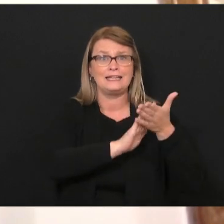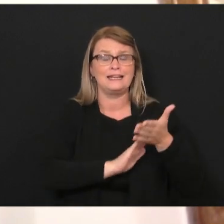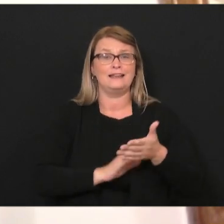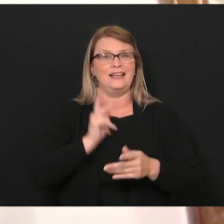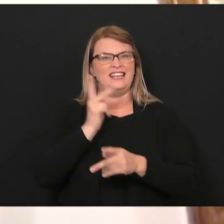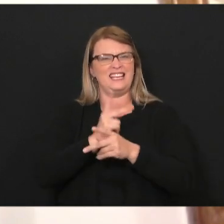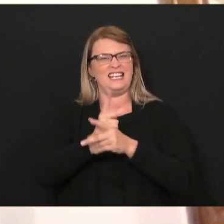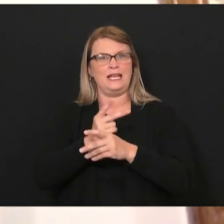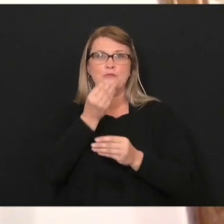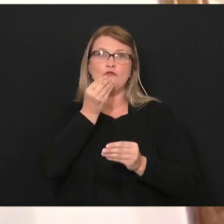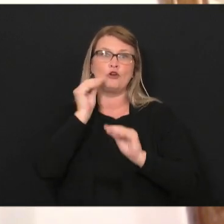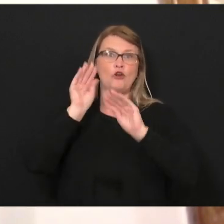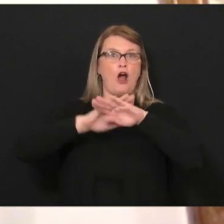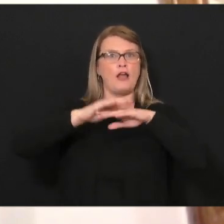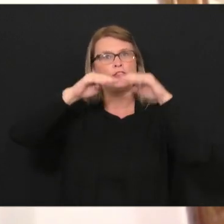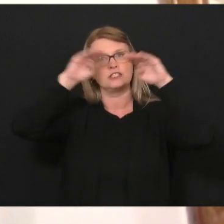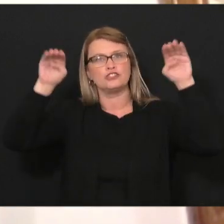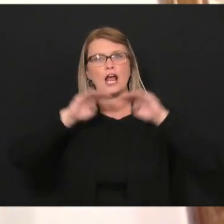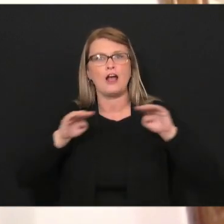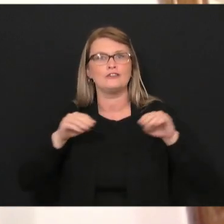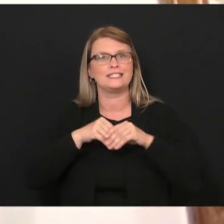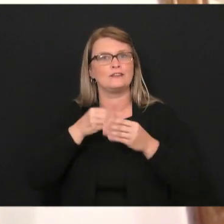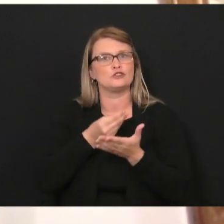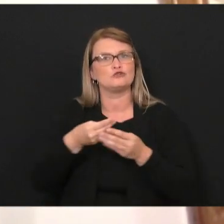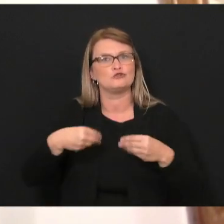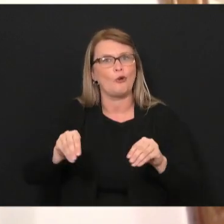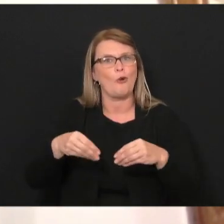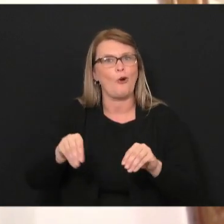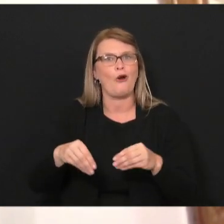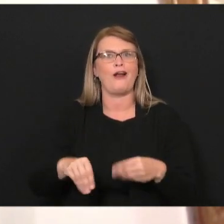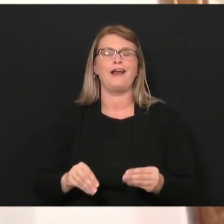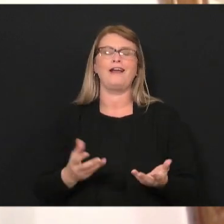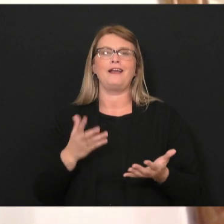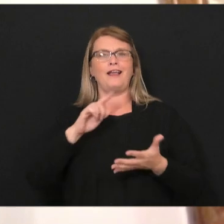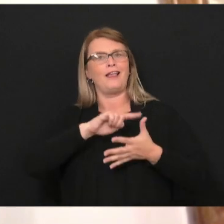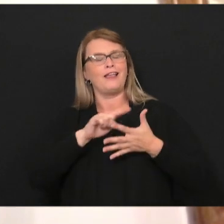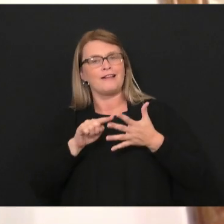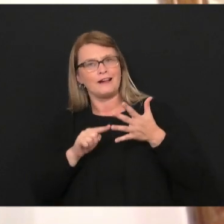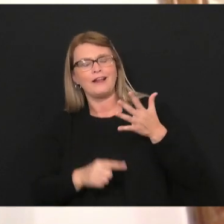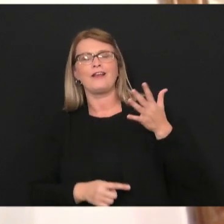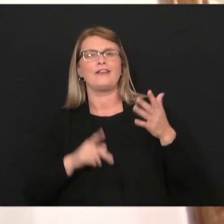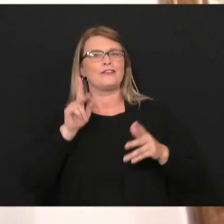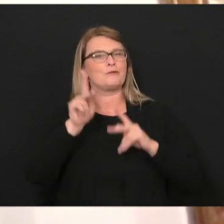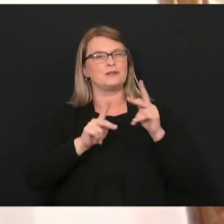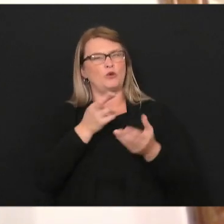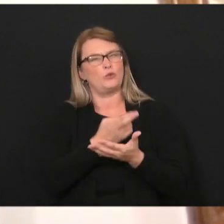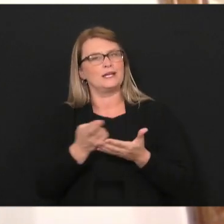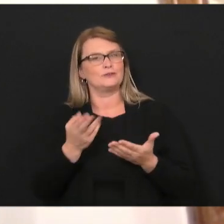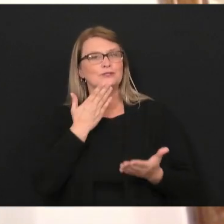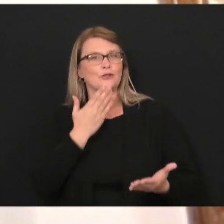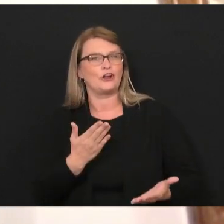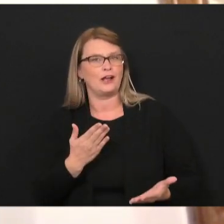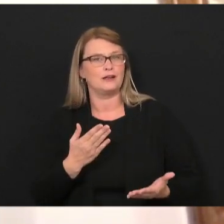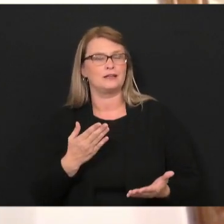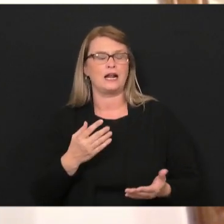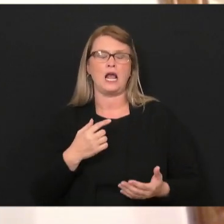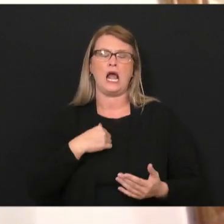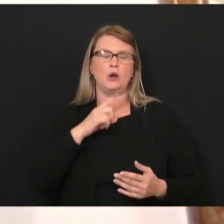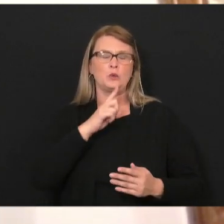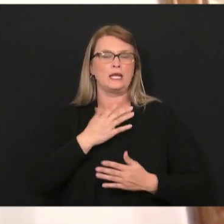shelves stocked with the groceries and the food that we need, and the different resources. So this